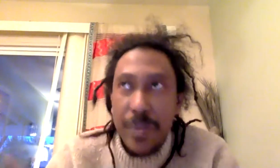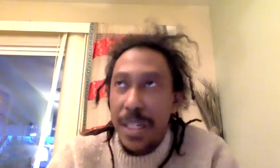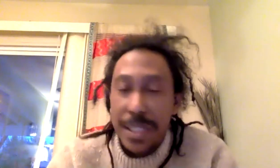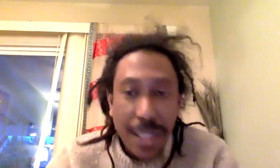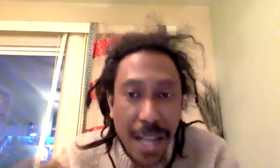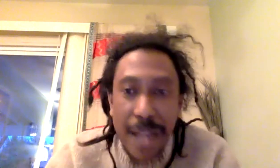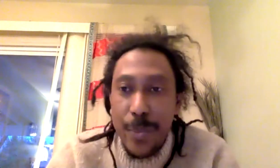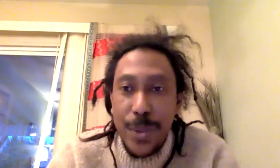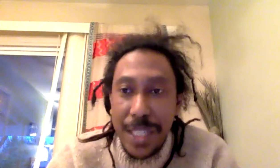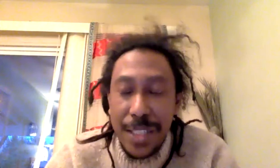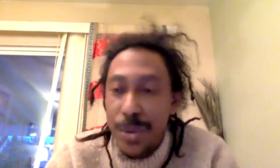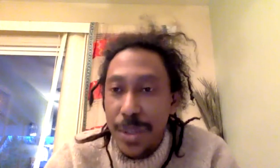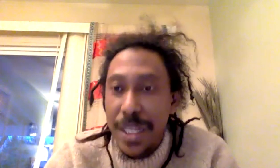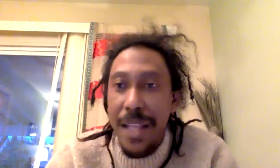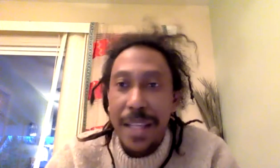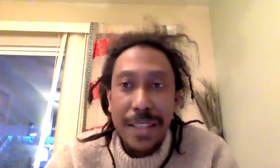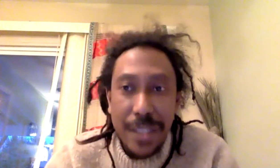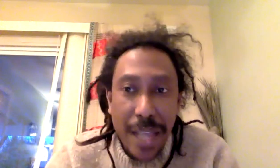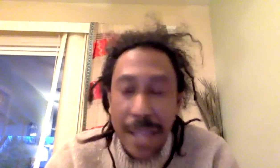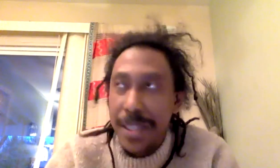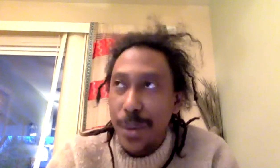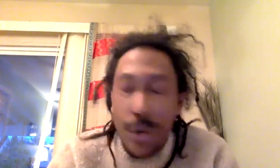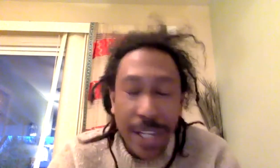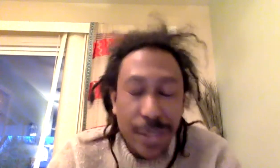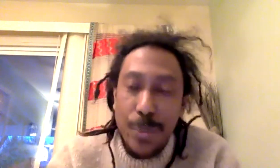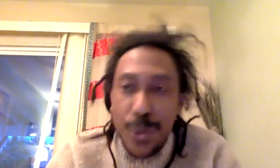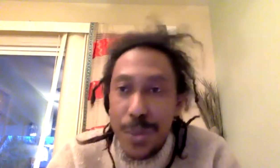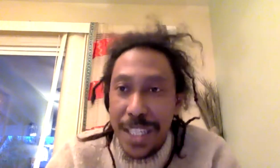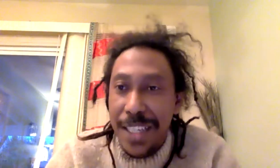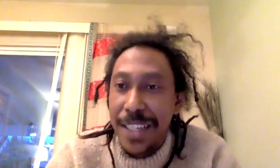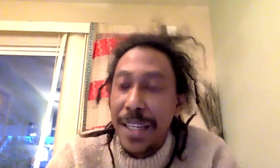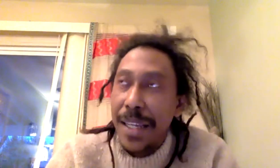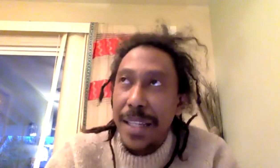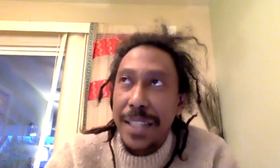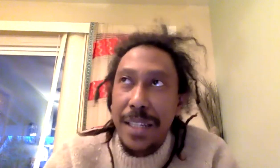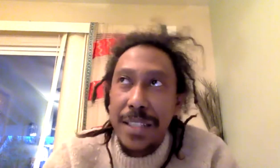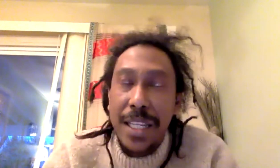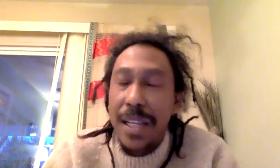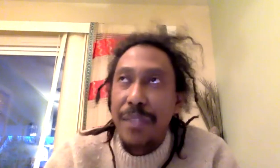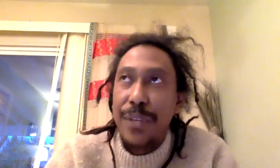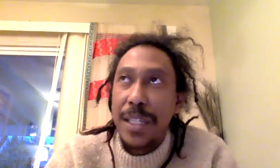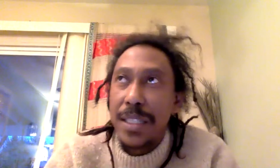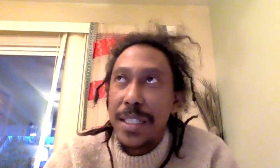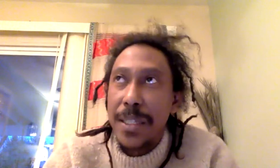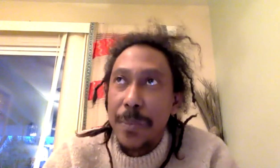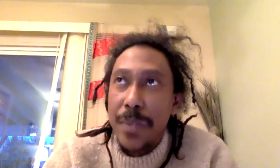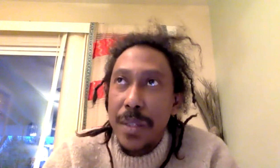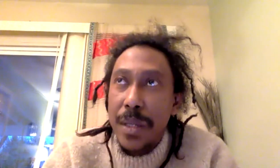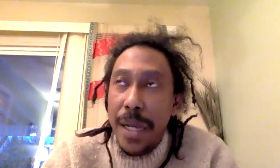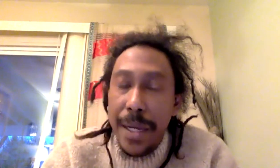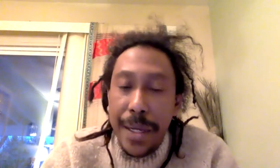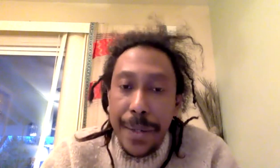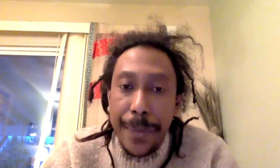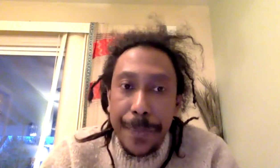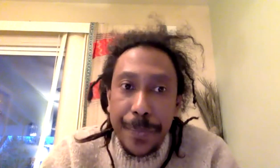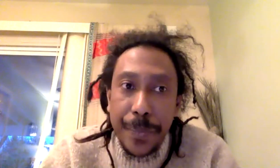there is a lot of process to do that, and that connect to music. And then second things,